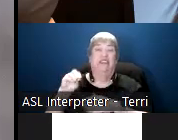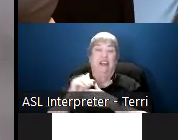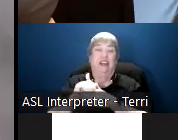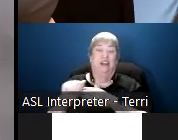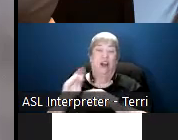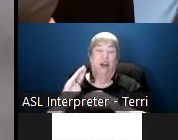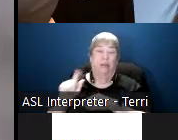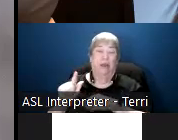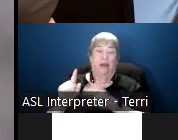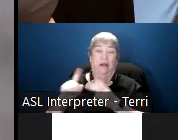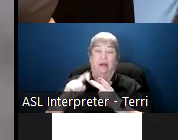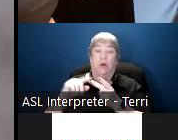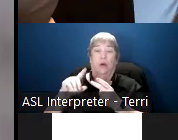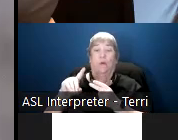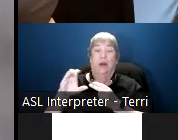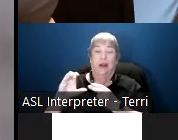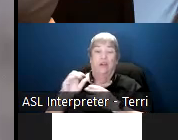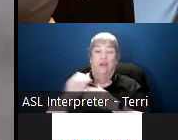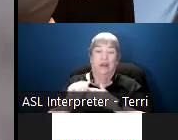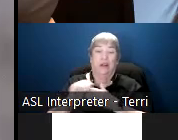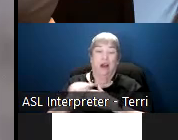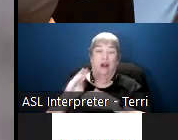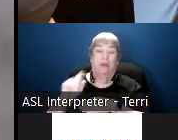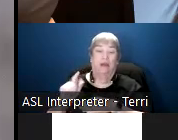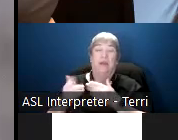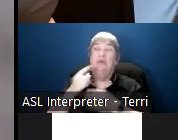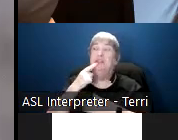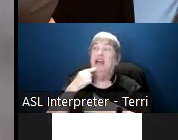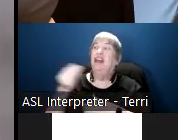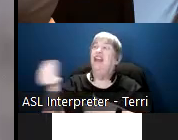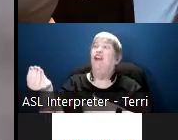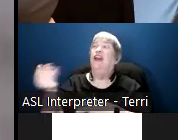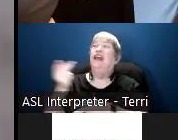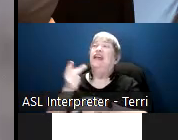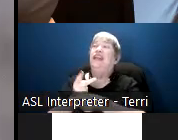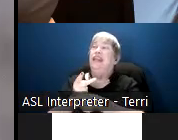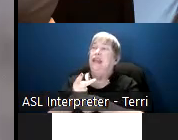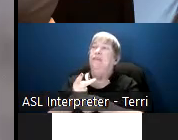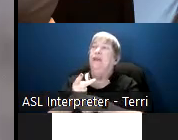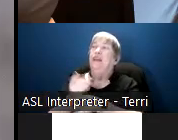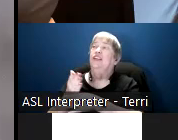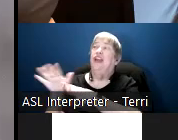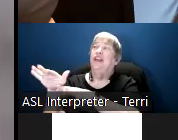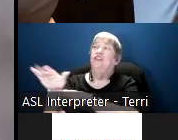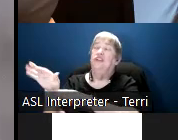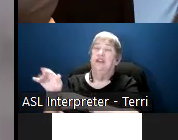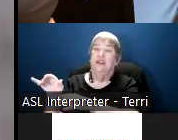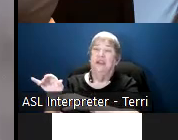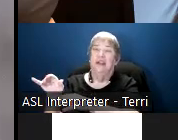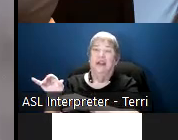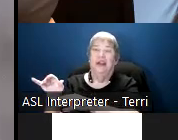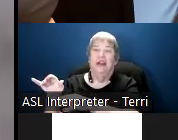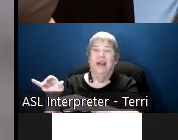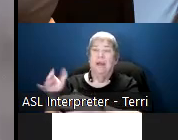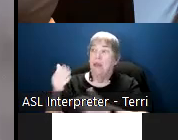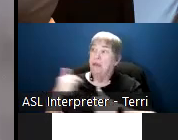the change. That may look to that person, even if that doesn't change the power for you, that may look to